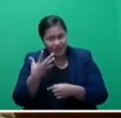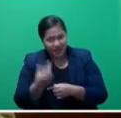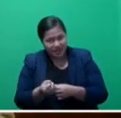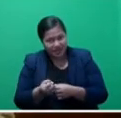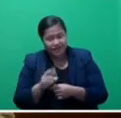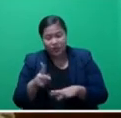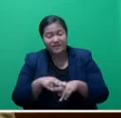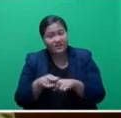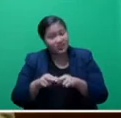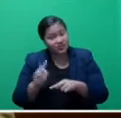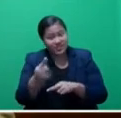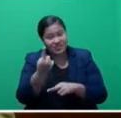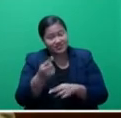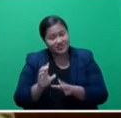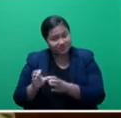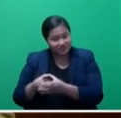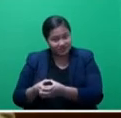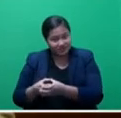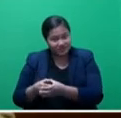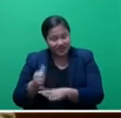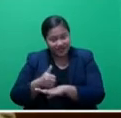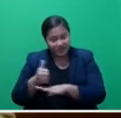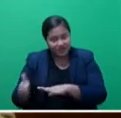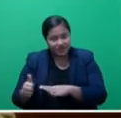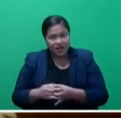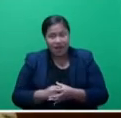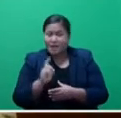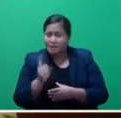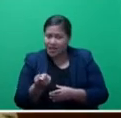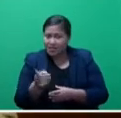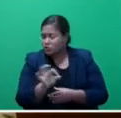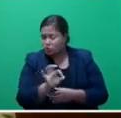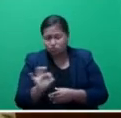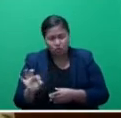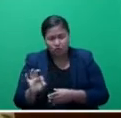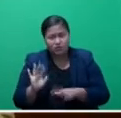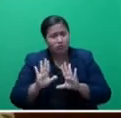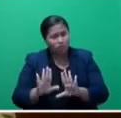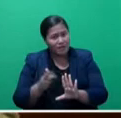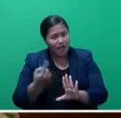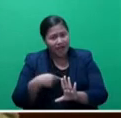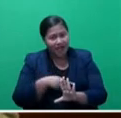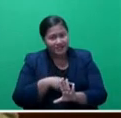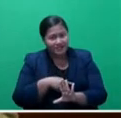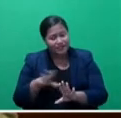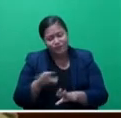Fiji First Party, but that does not and should not stop us from working in unison